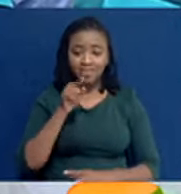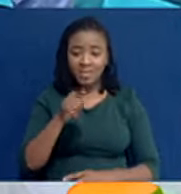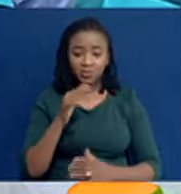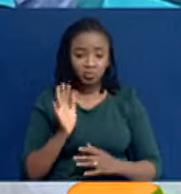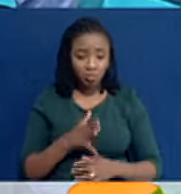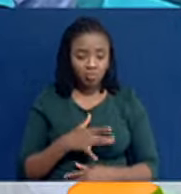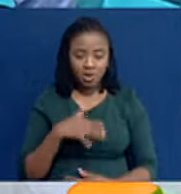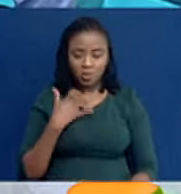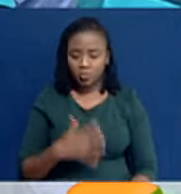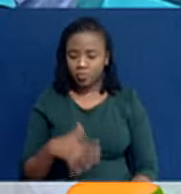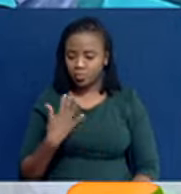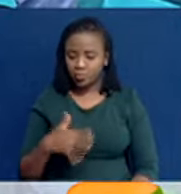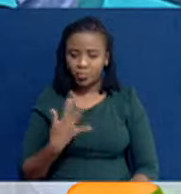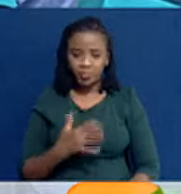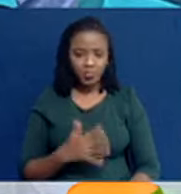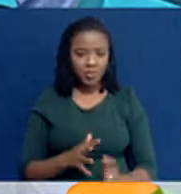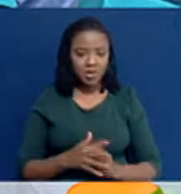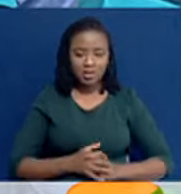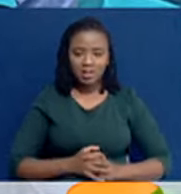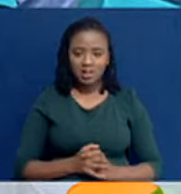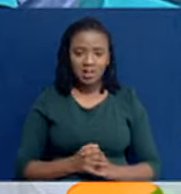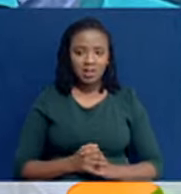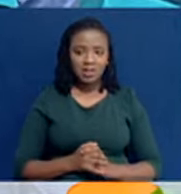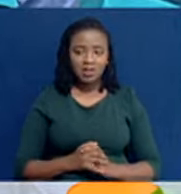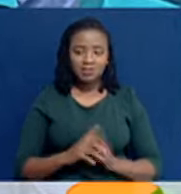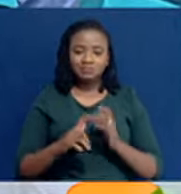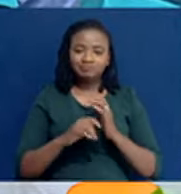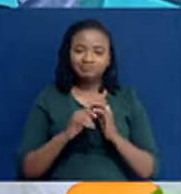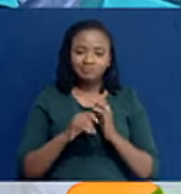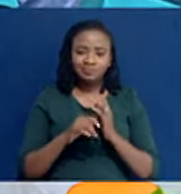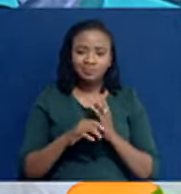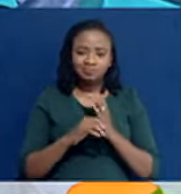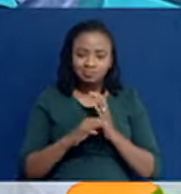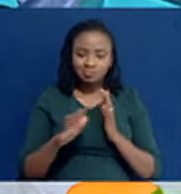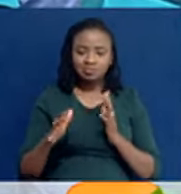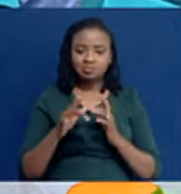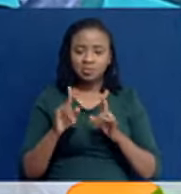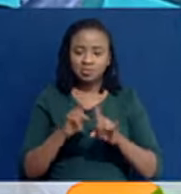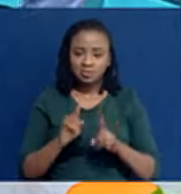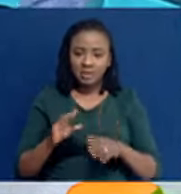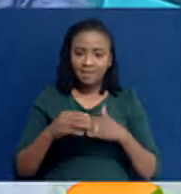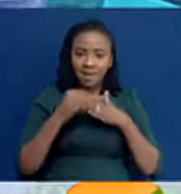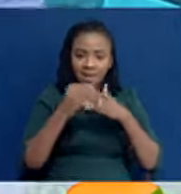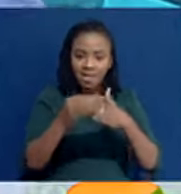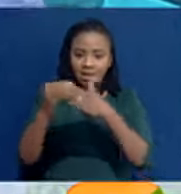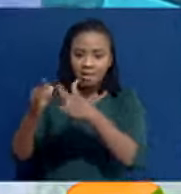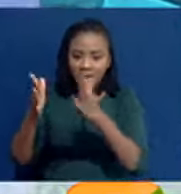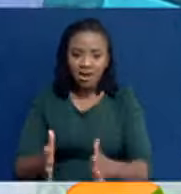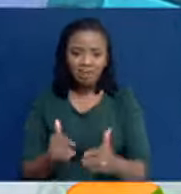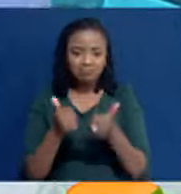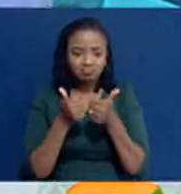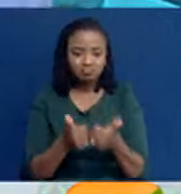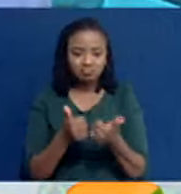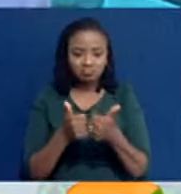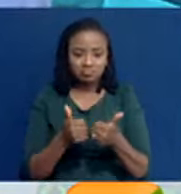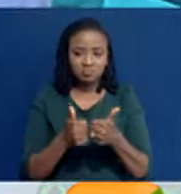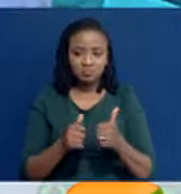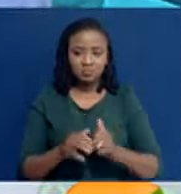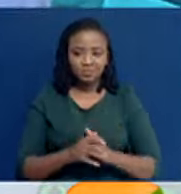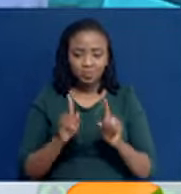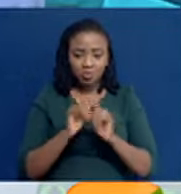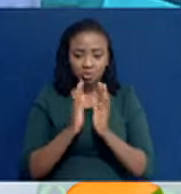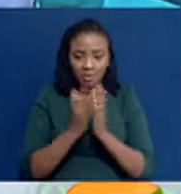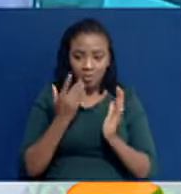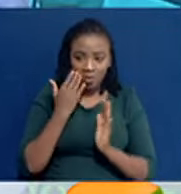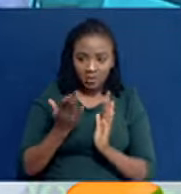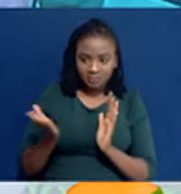trailblazer in many ways. Not just to me. I can say the country can attest to that. And here's the book, The Early Bird. Yeah. Beautiful cover